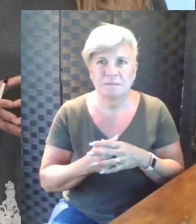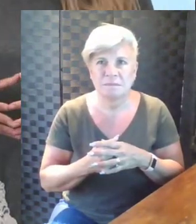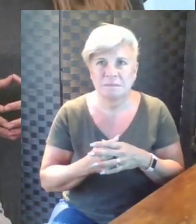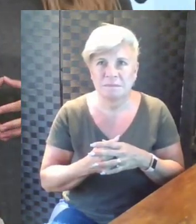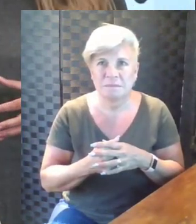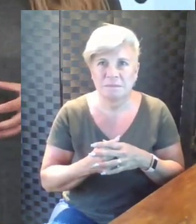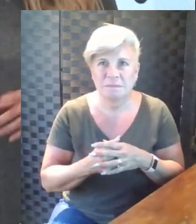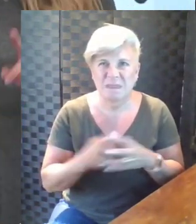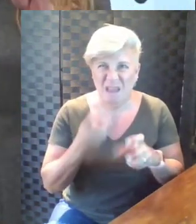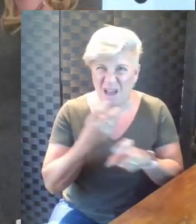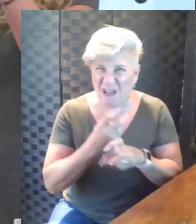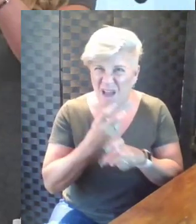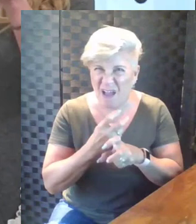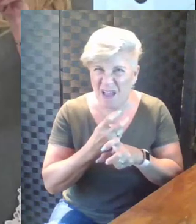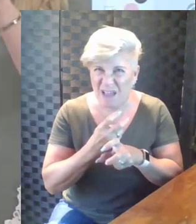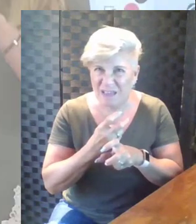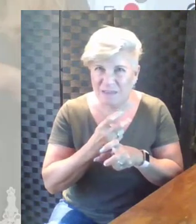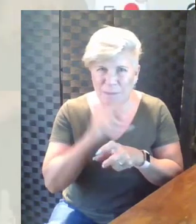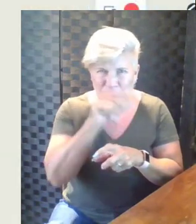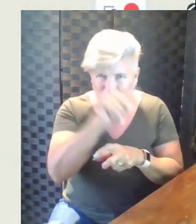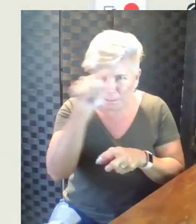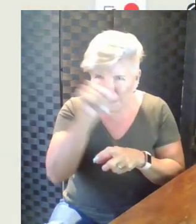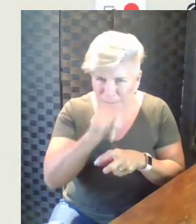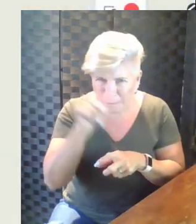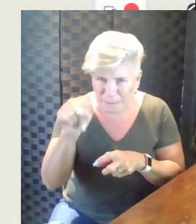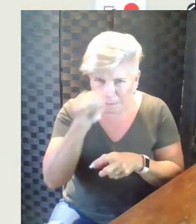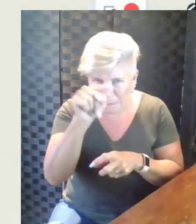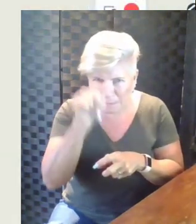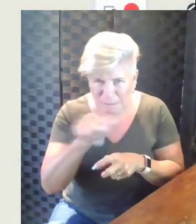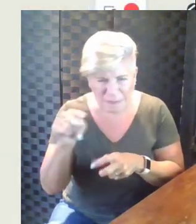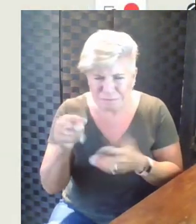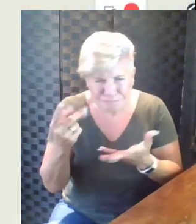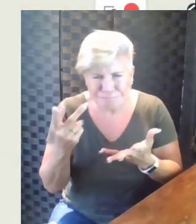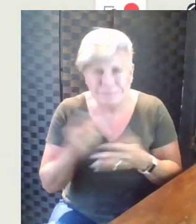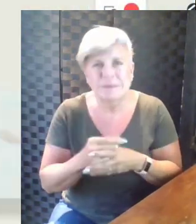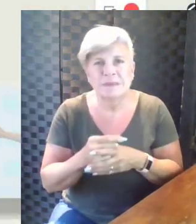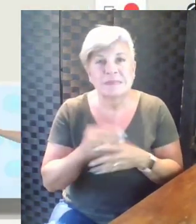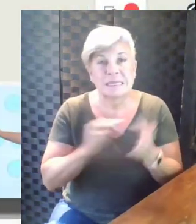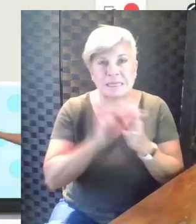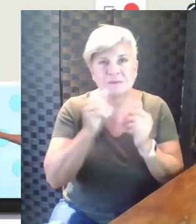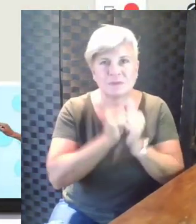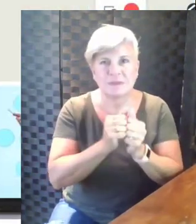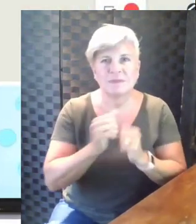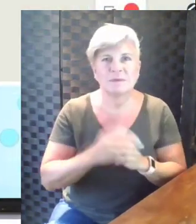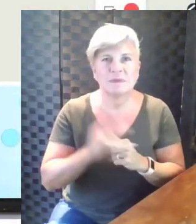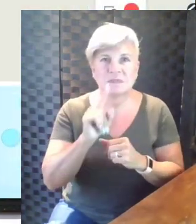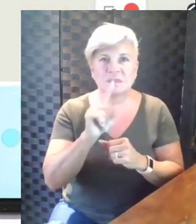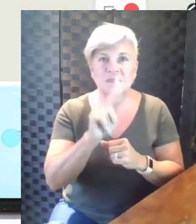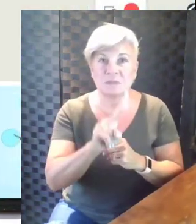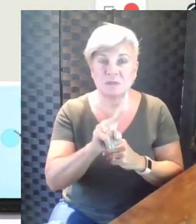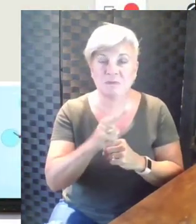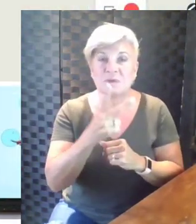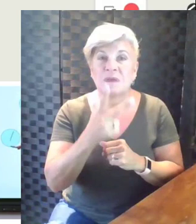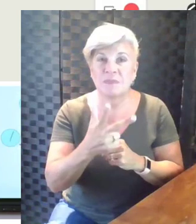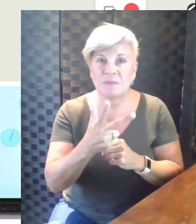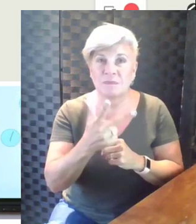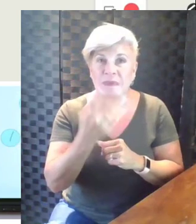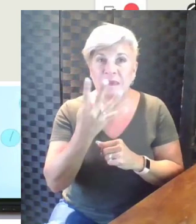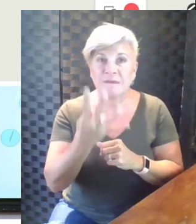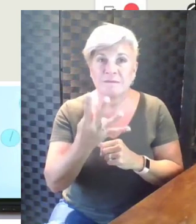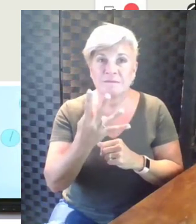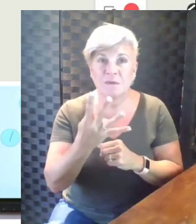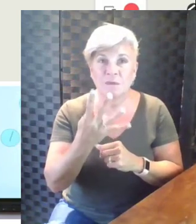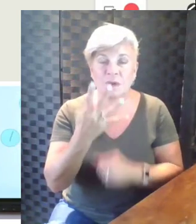Right, it's kind of hard to tell, right? Unless you're actually pointing at the TV and counting. So let's count together. 1, 2,